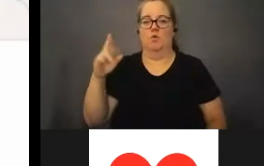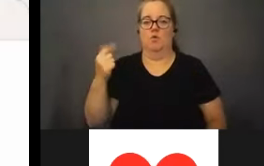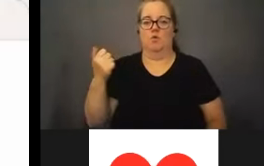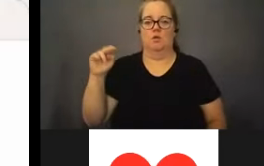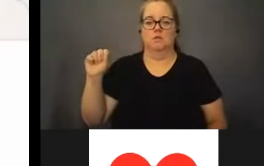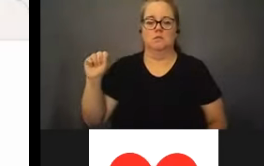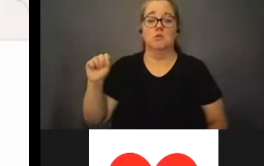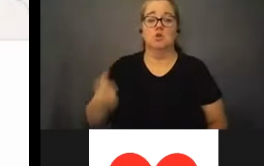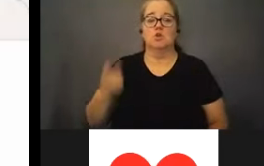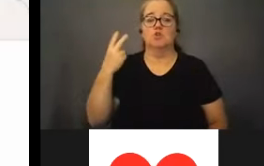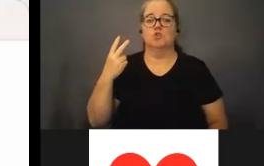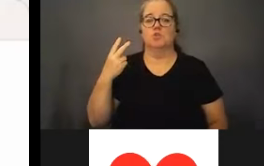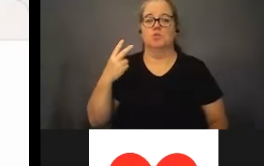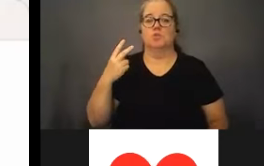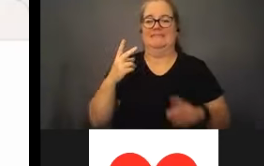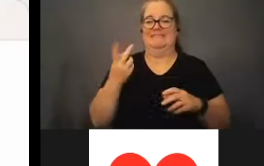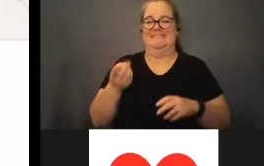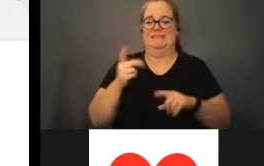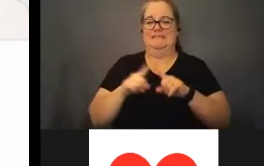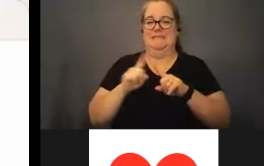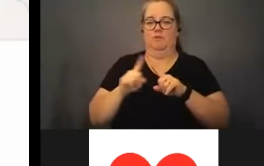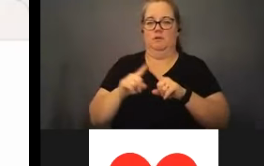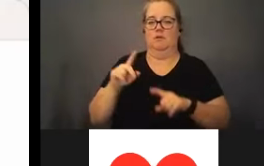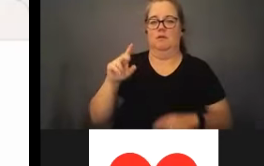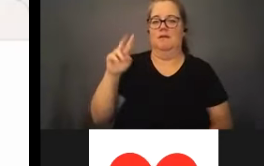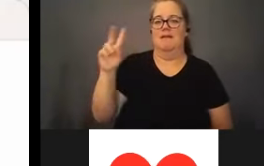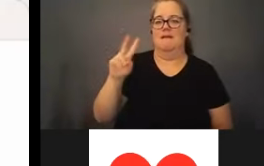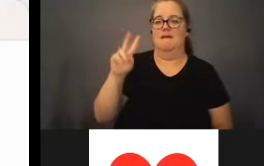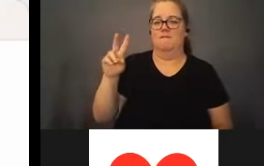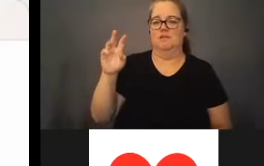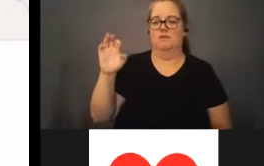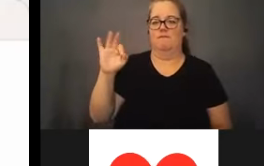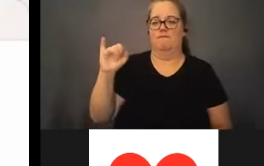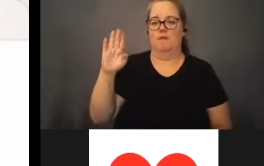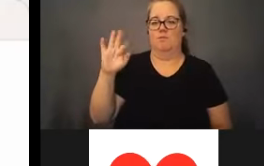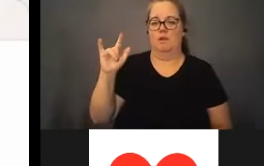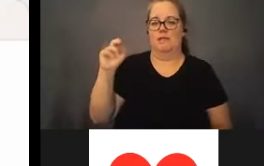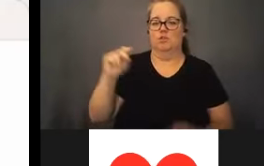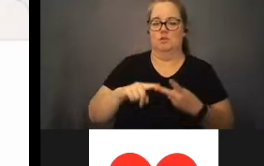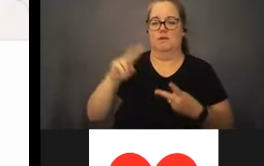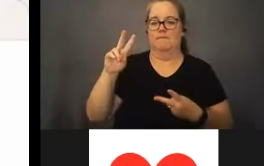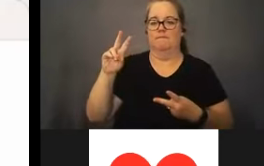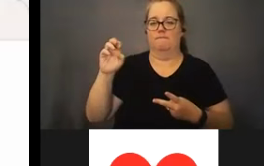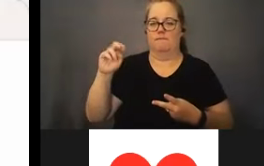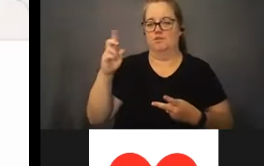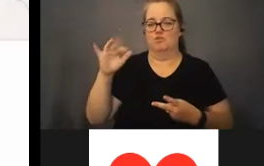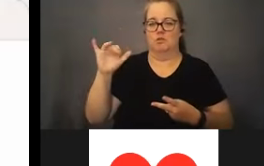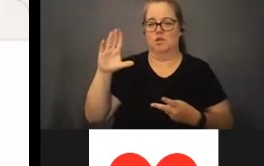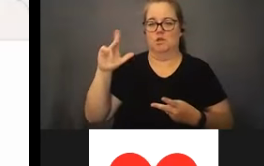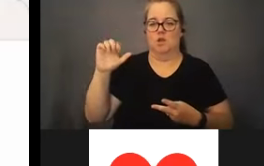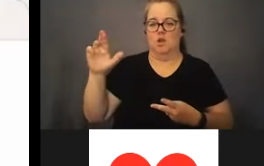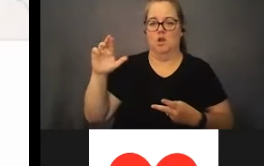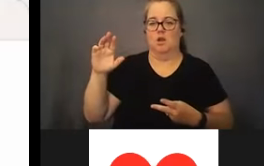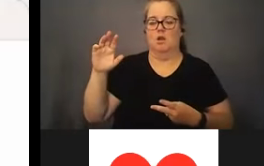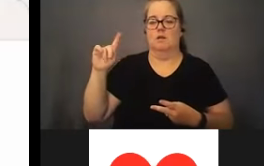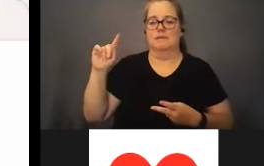heart rhythms in particular, ventricular fibrillation and ventricular tachycardia, can often be corrected by